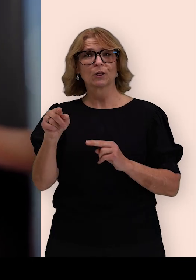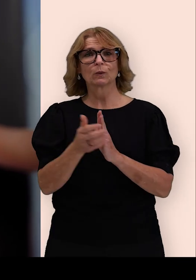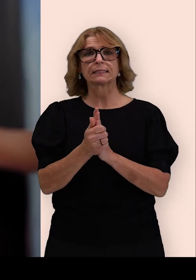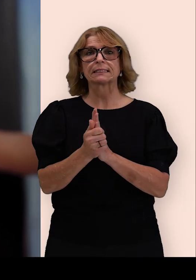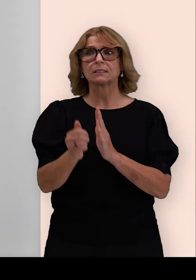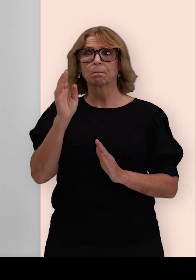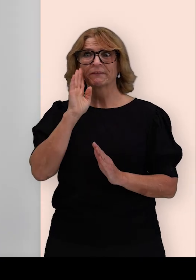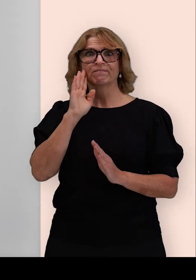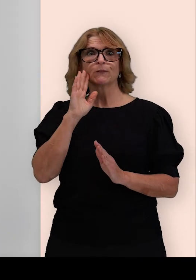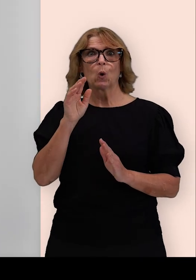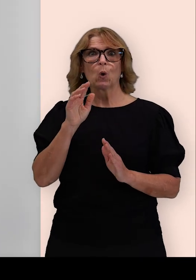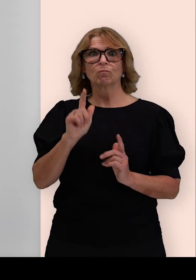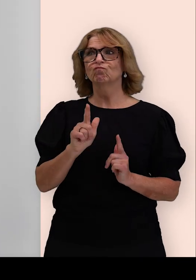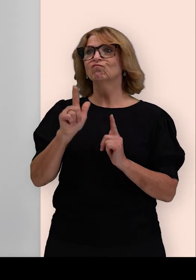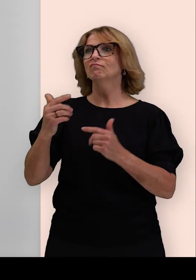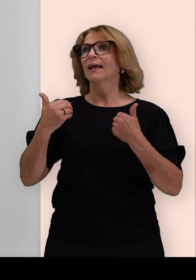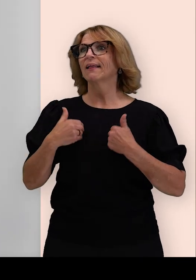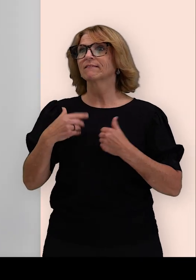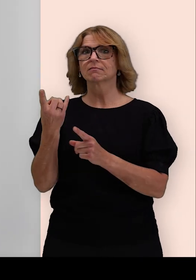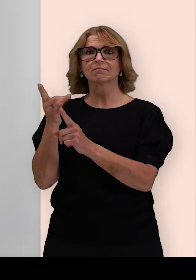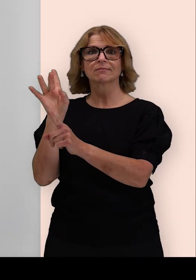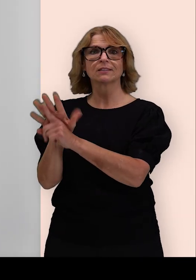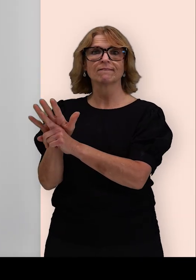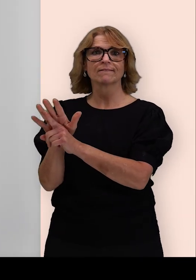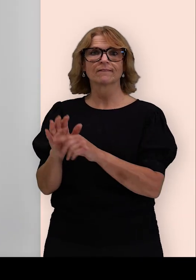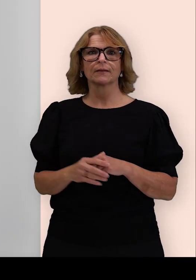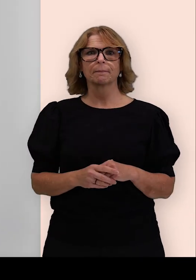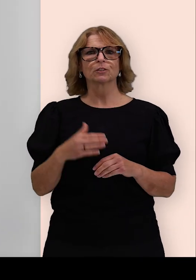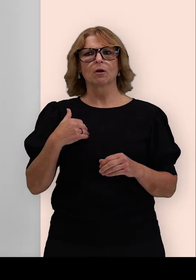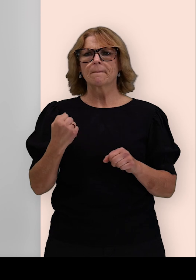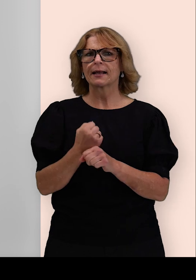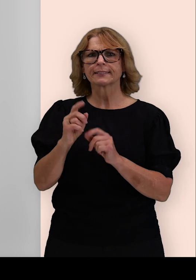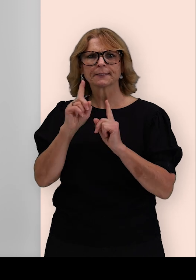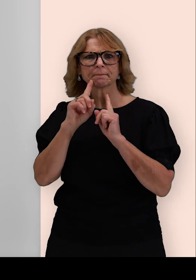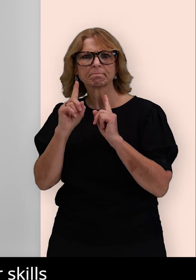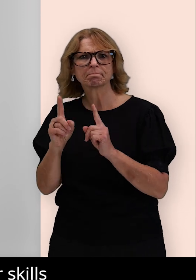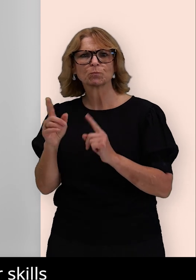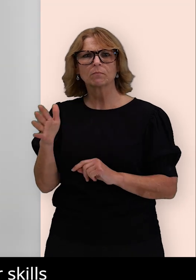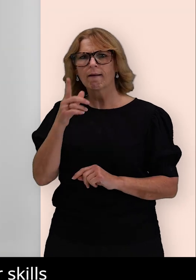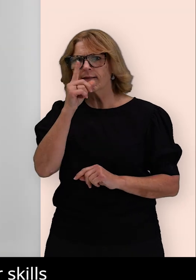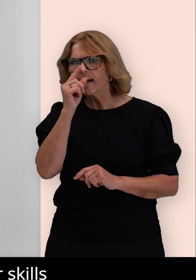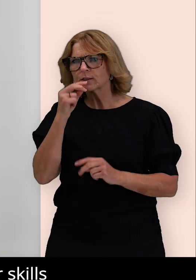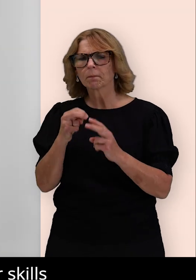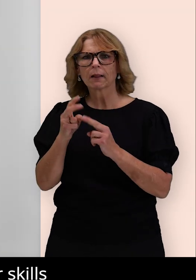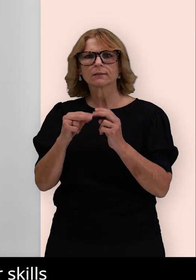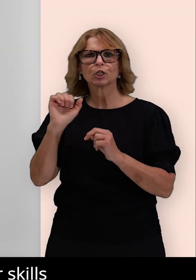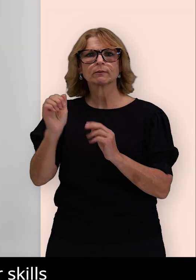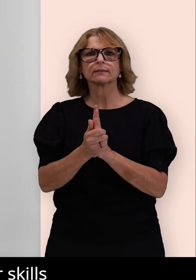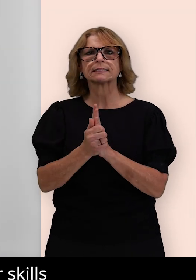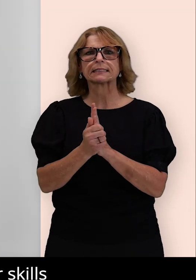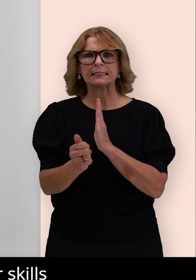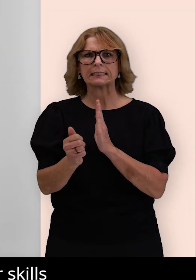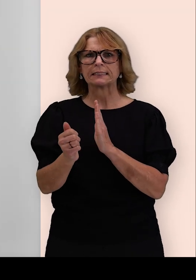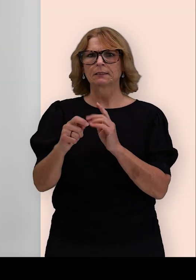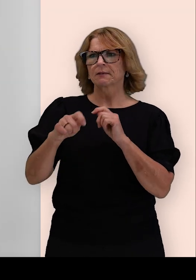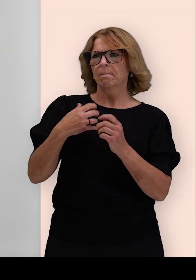and build those skills before she was living without her parents. So I made some suggestions about how she might be able to sort of build on